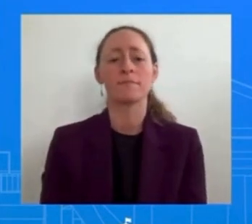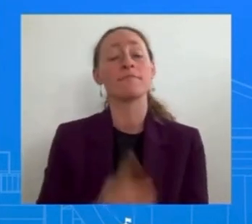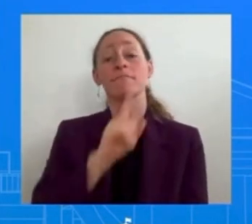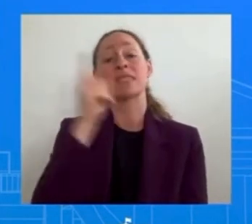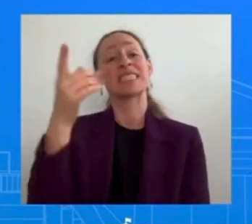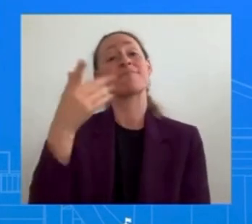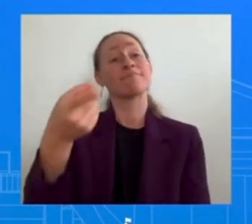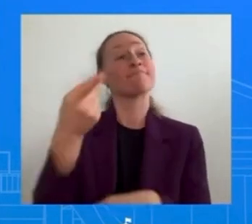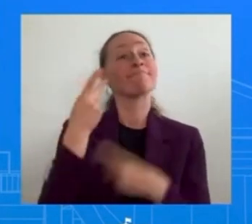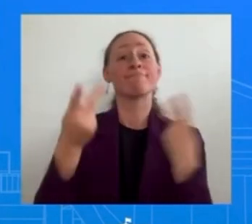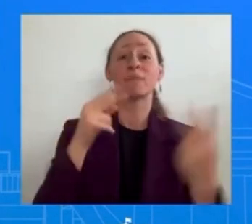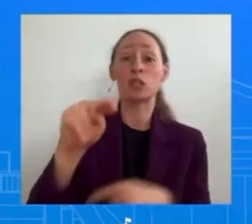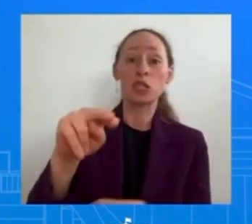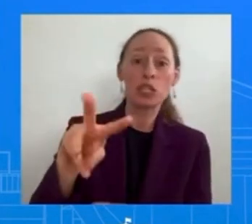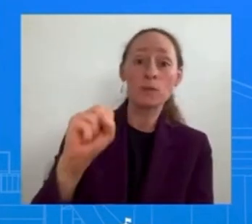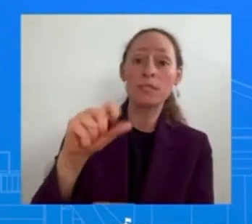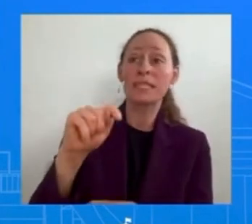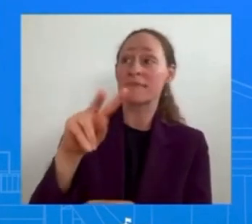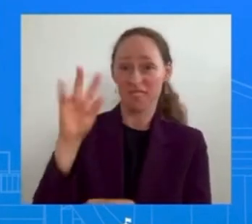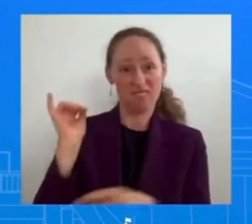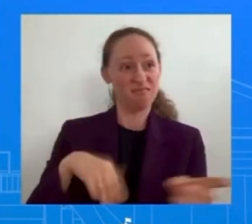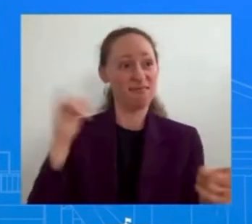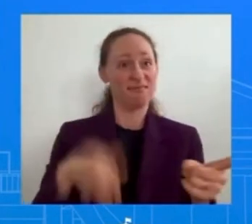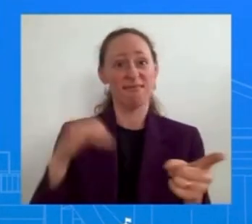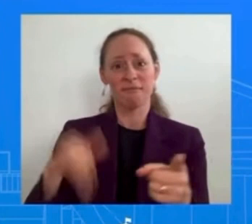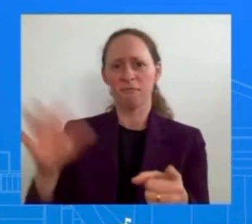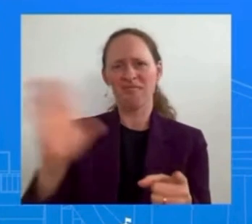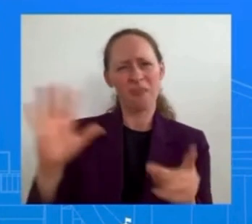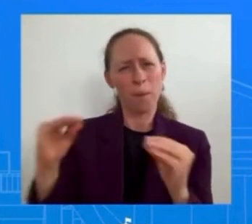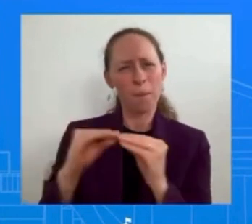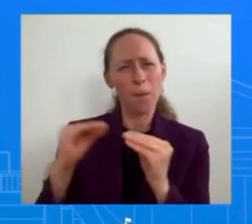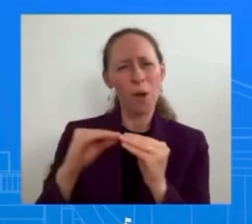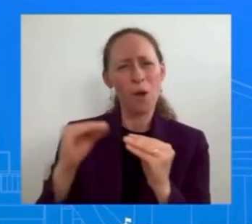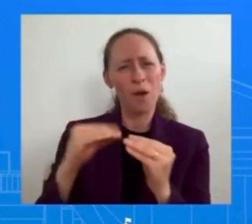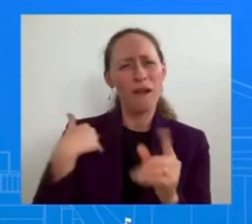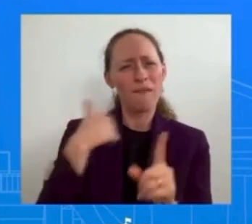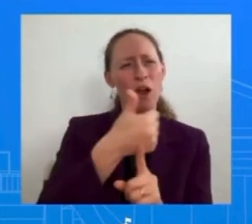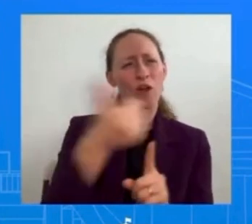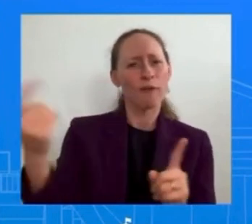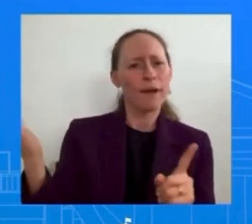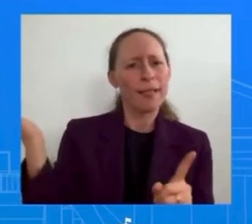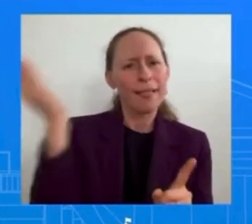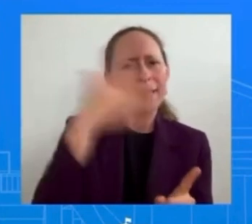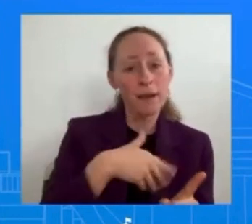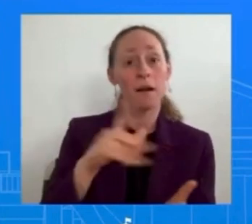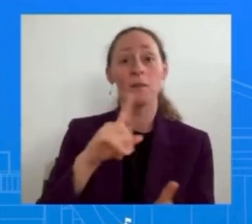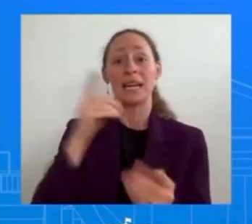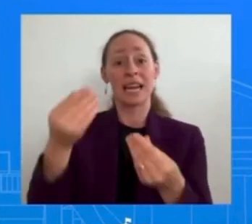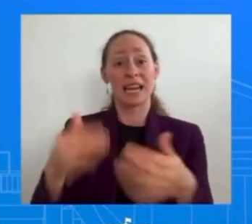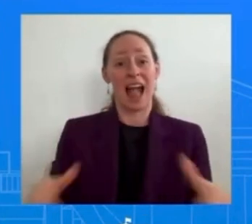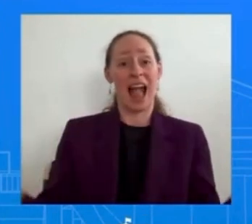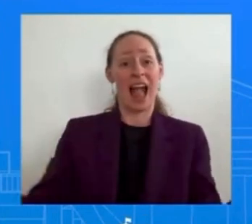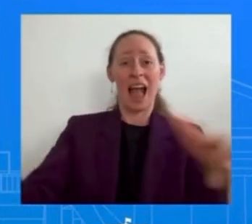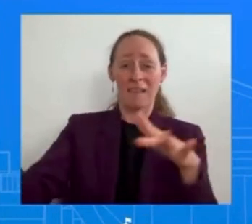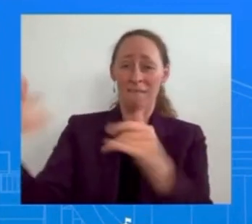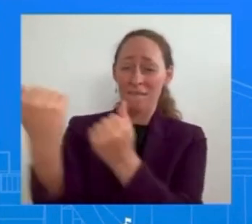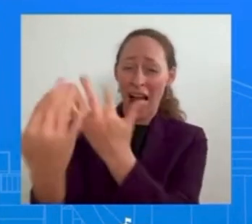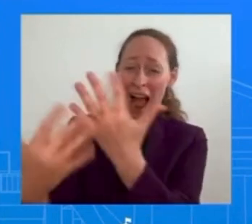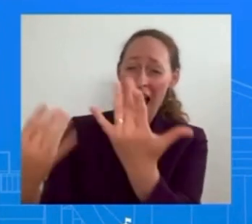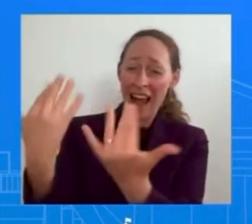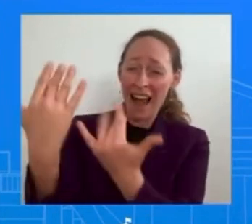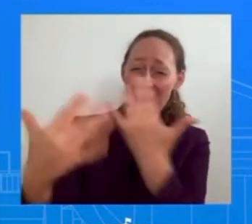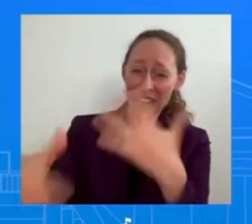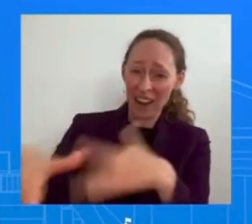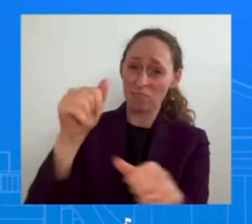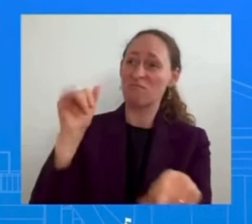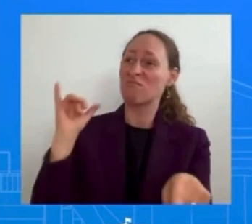visual impact of the burned landscape. It's the level of devastation from this fire and the feeling of loss from such a